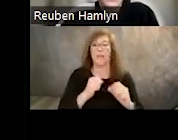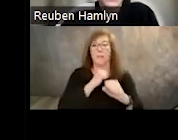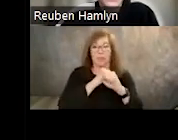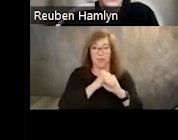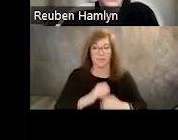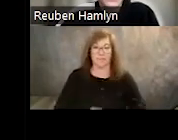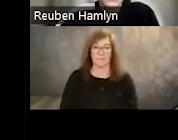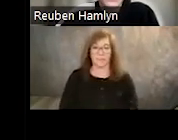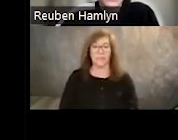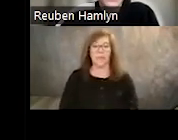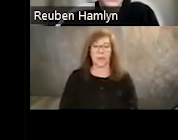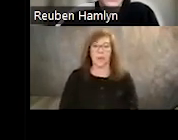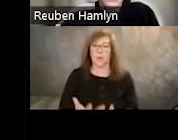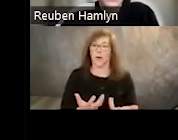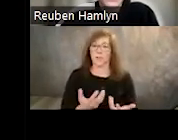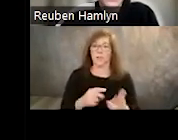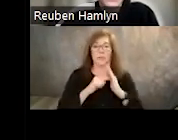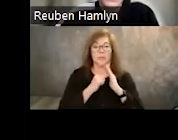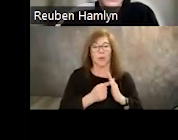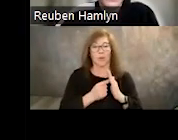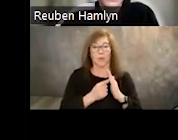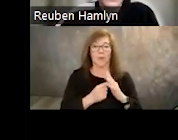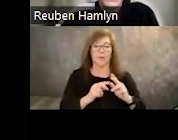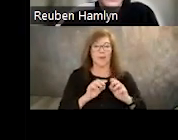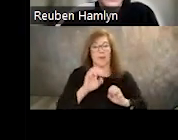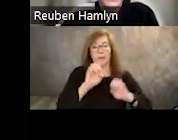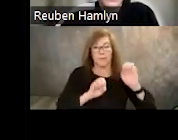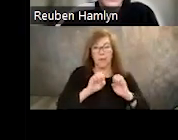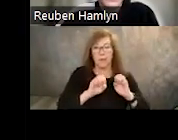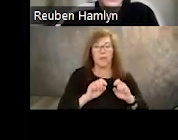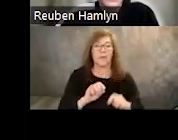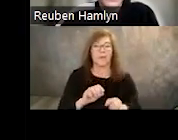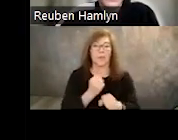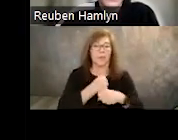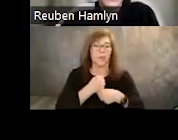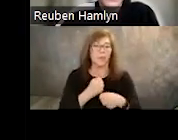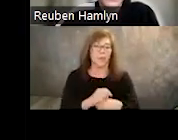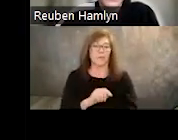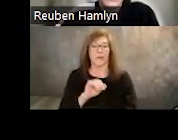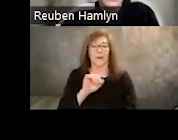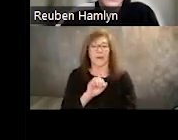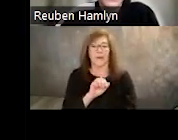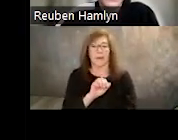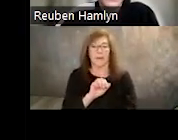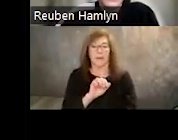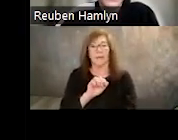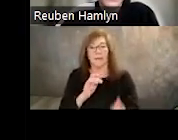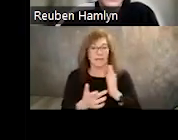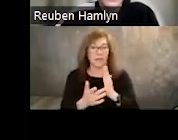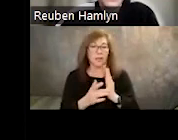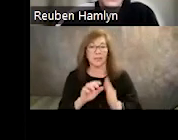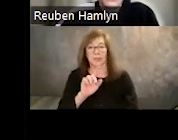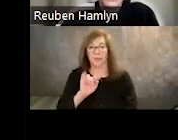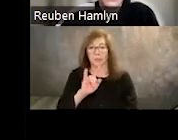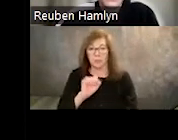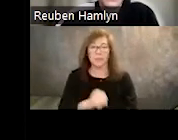So we wanted to start experimenting with generative AI tools and playing with them without kind of having an